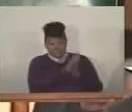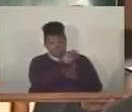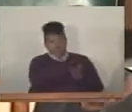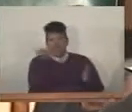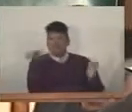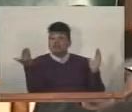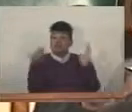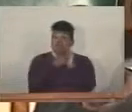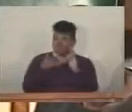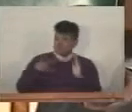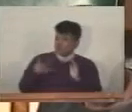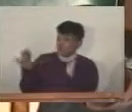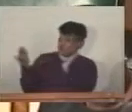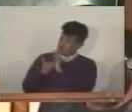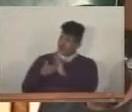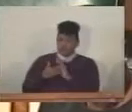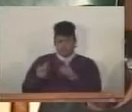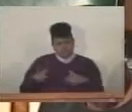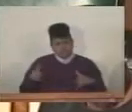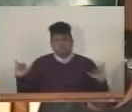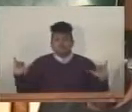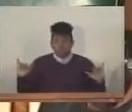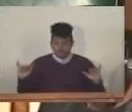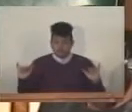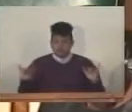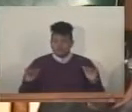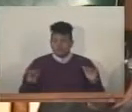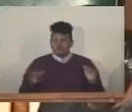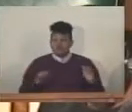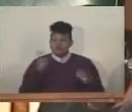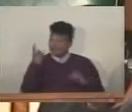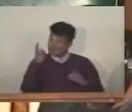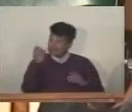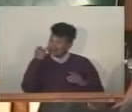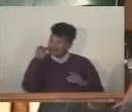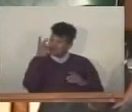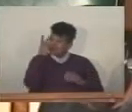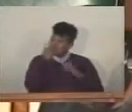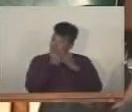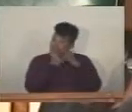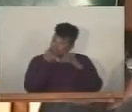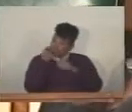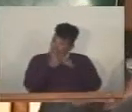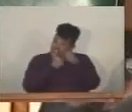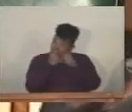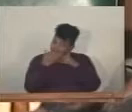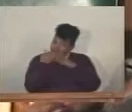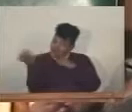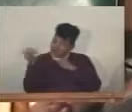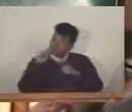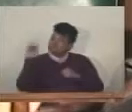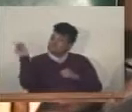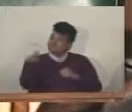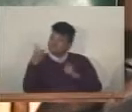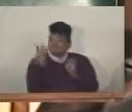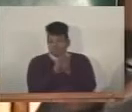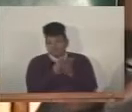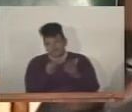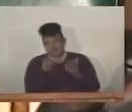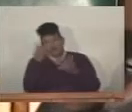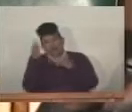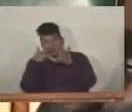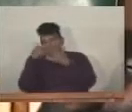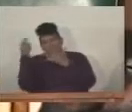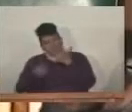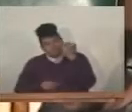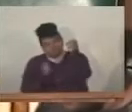to the victim, pays for the cost of the property, returns money with interest, pays for medical bills or lost income,